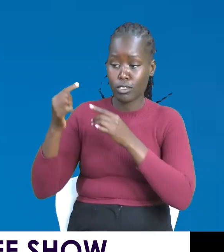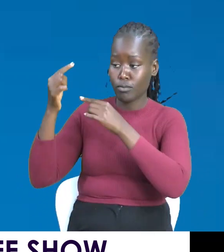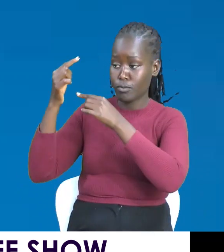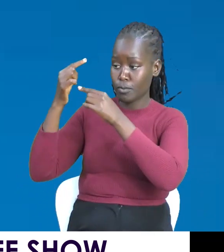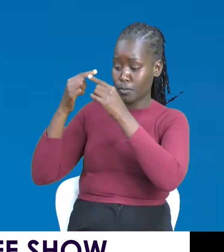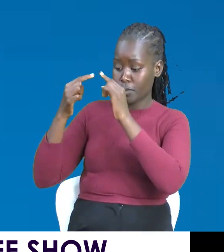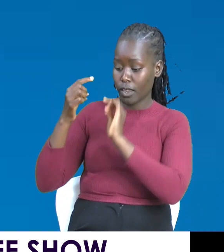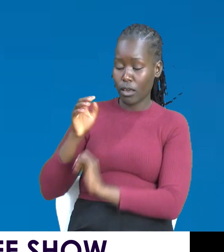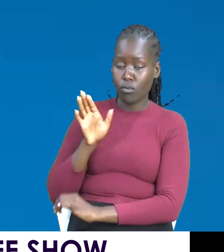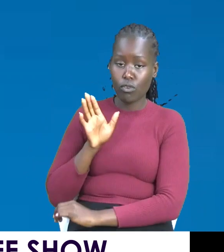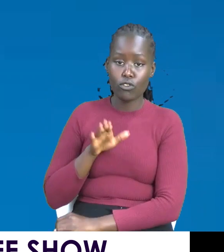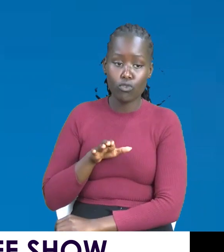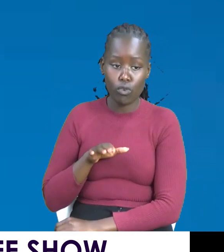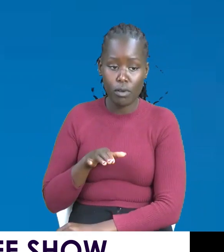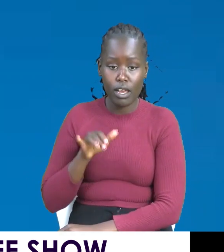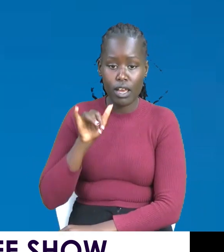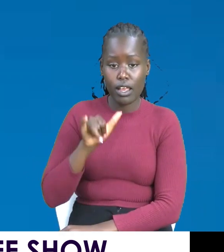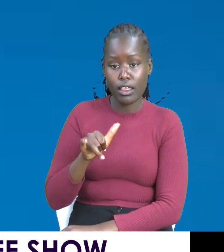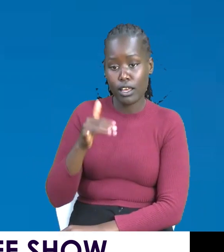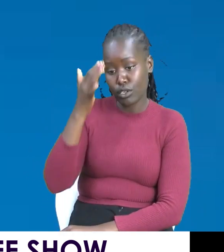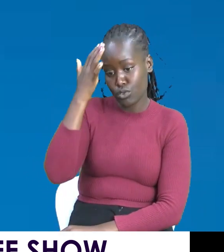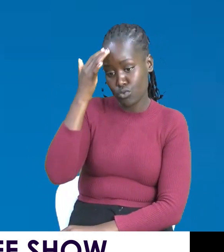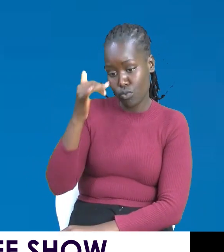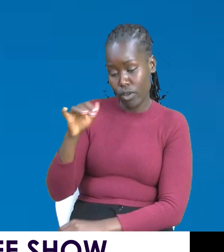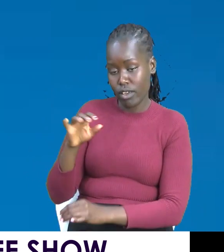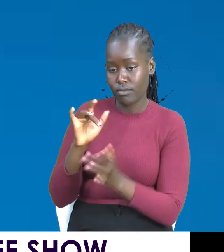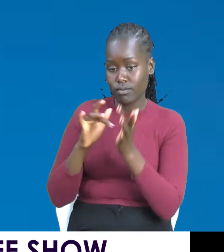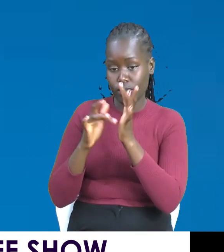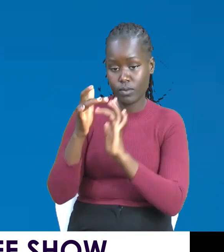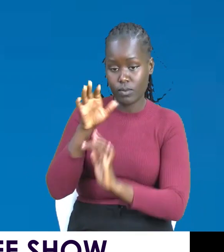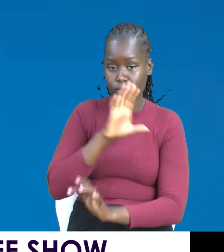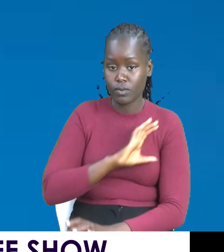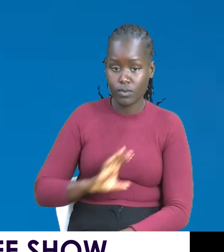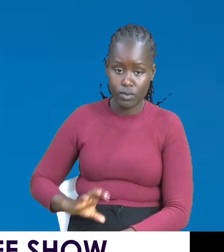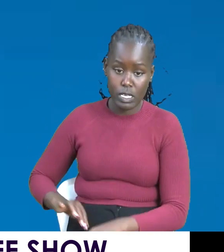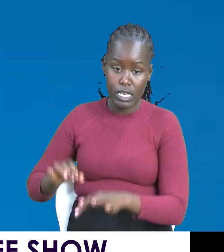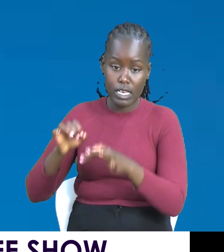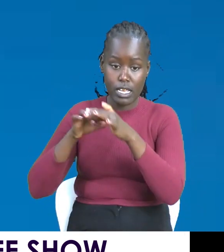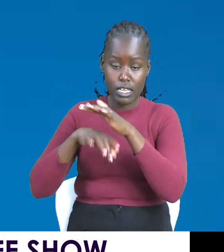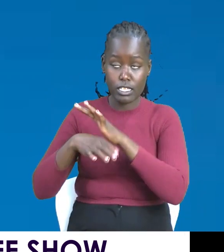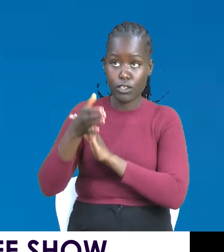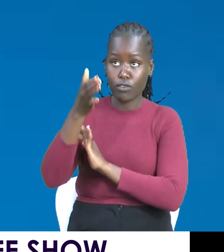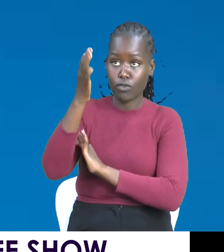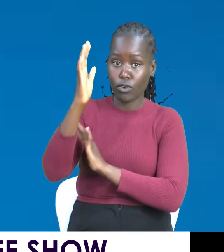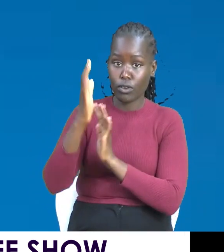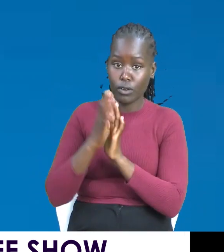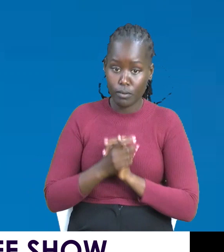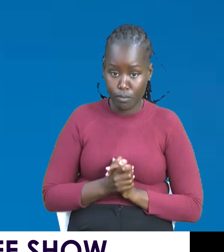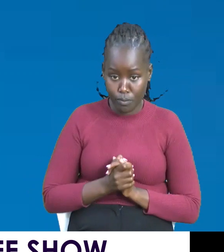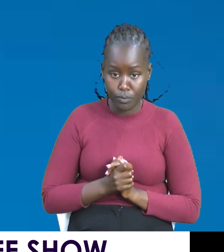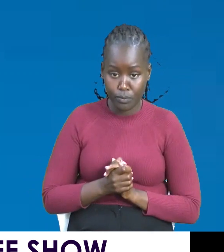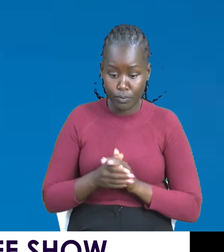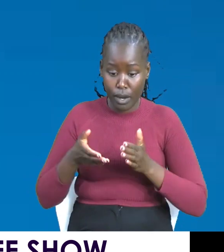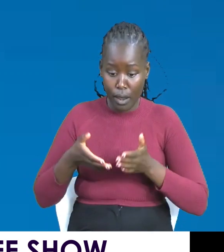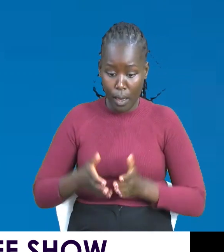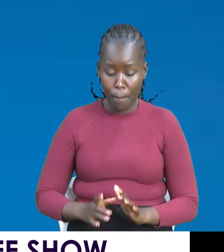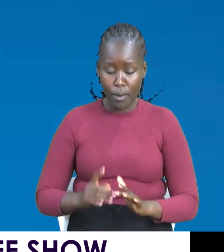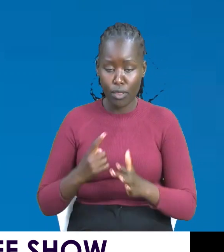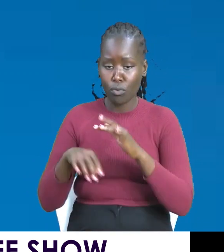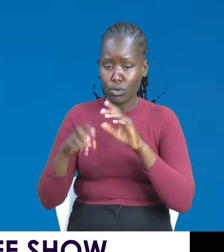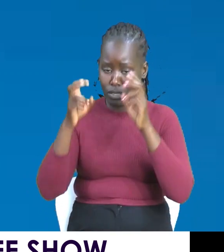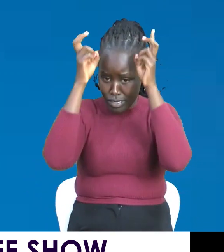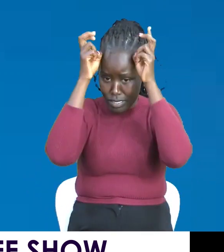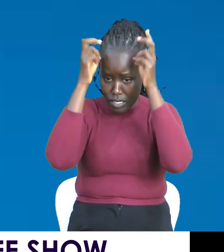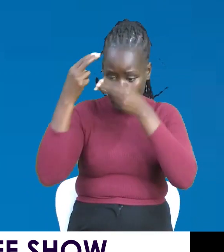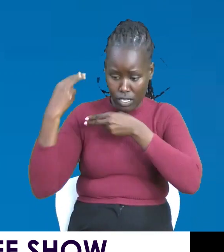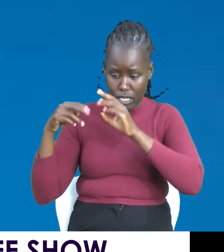woman, and that is why Jesus Christ is the seed of God. He didn't birth what is evil in